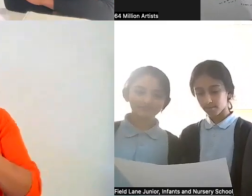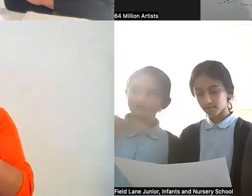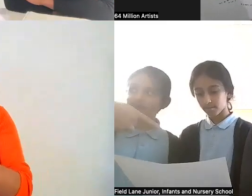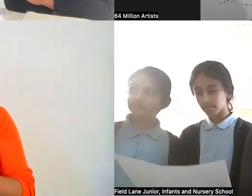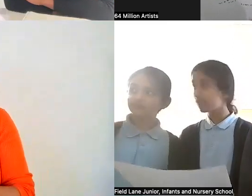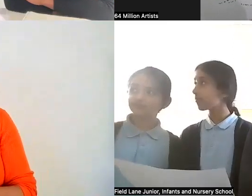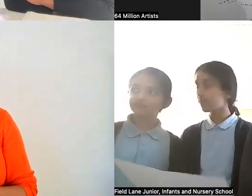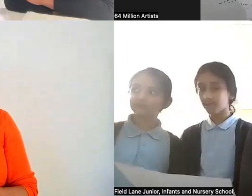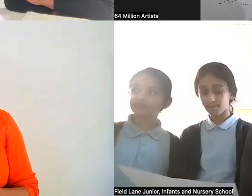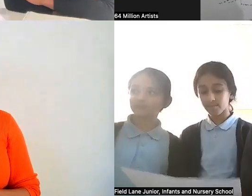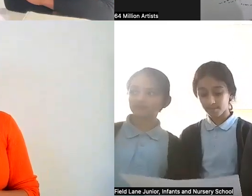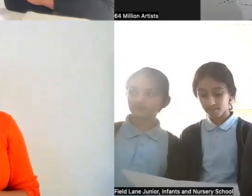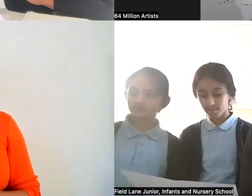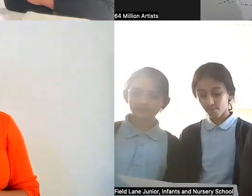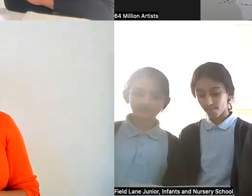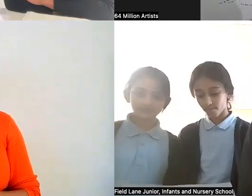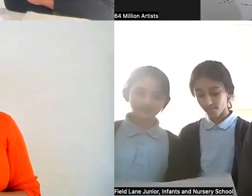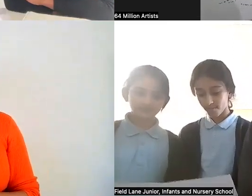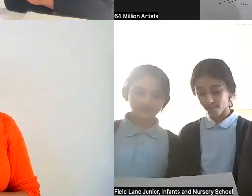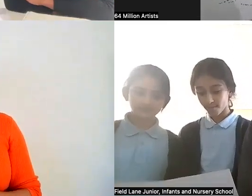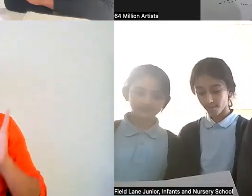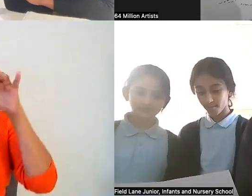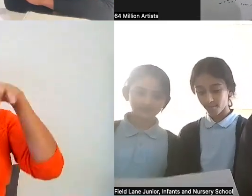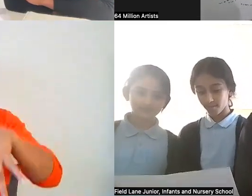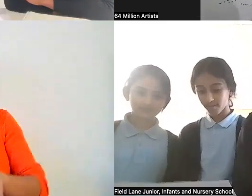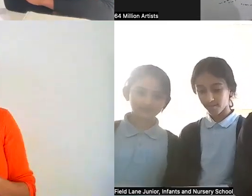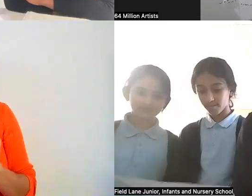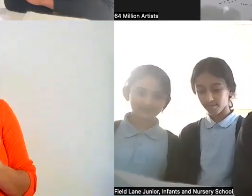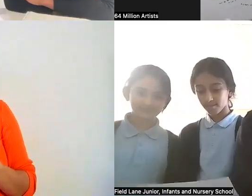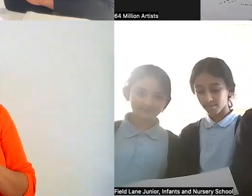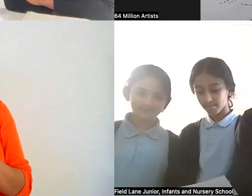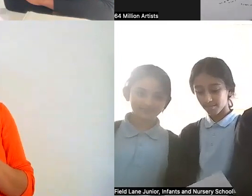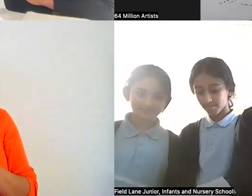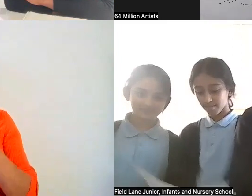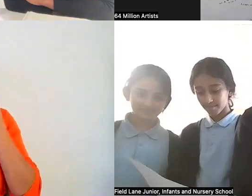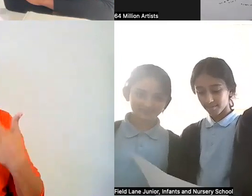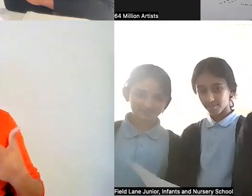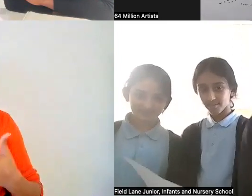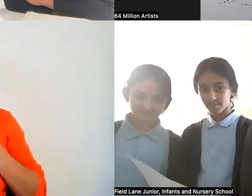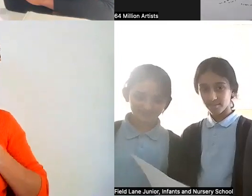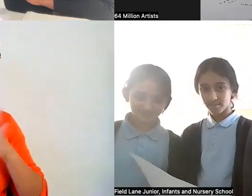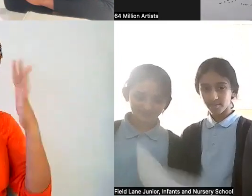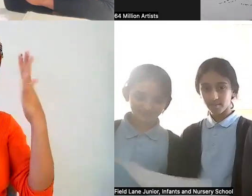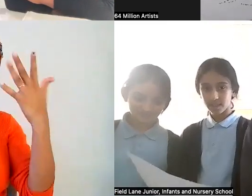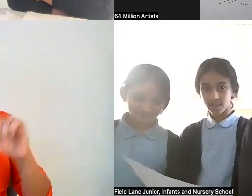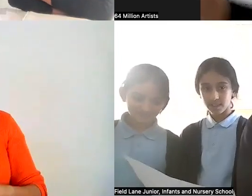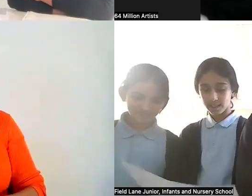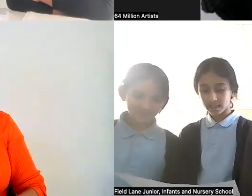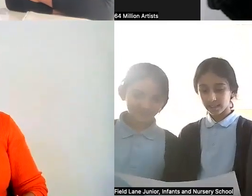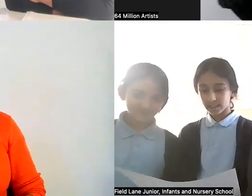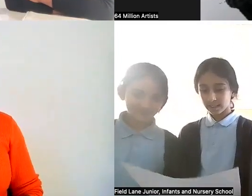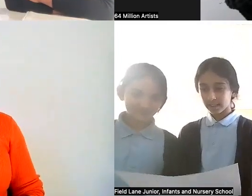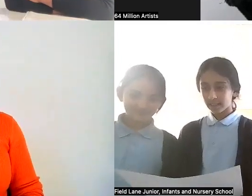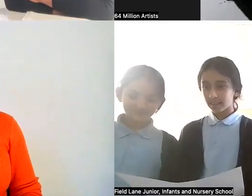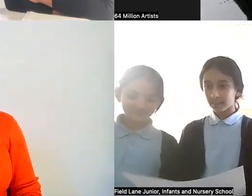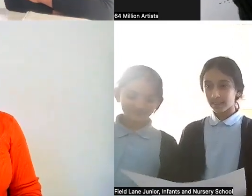some sour fish and we've got some wet Niagara Falls. Wonderful, I love it. So who's next? If you step aside